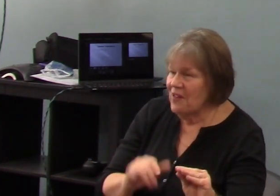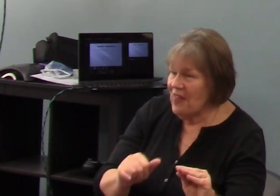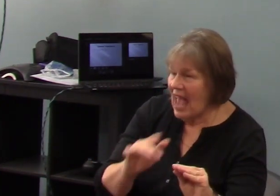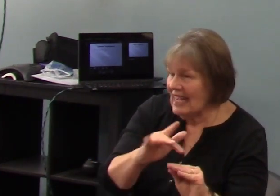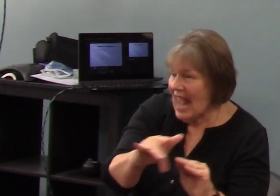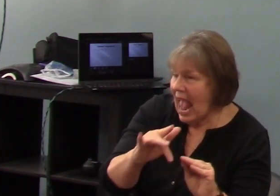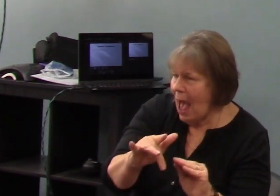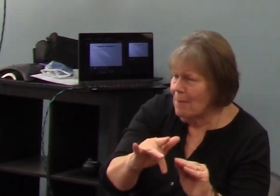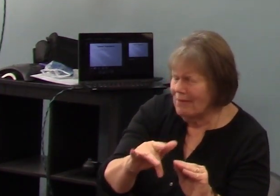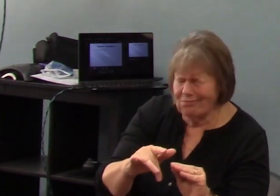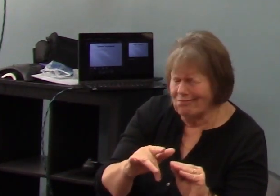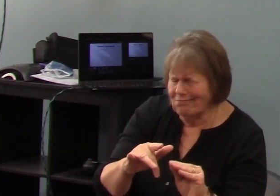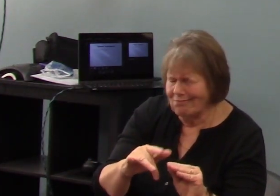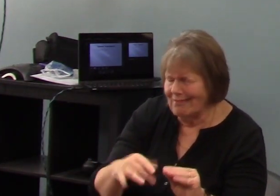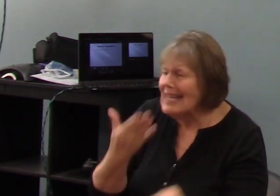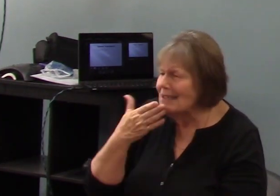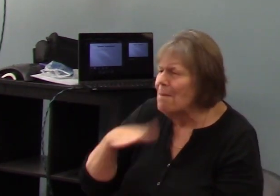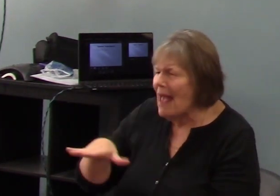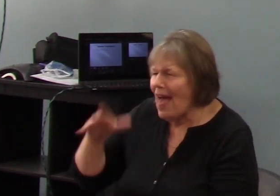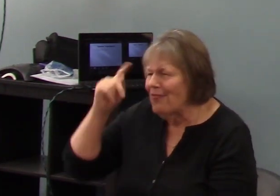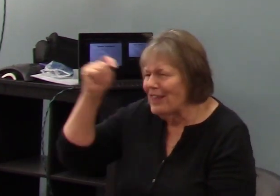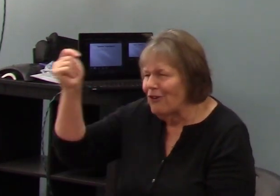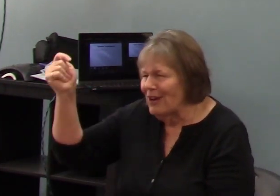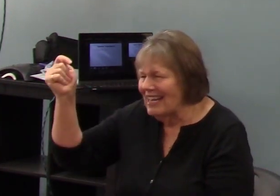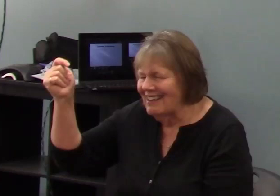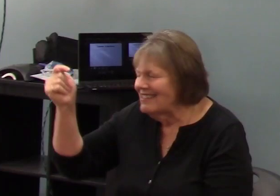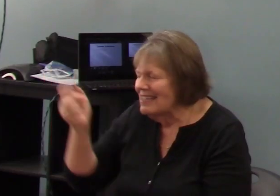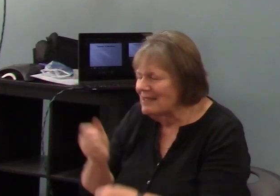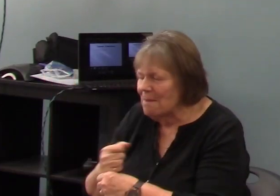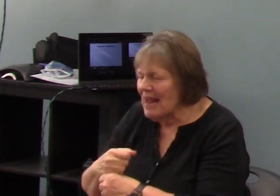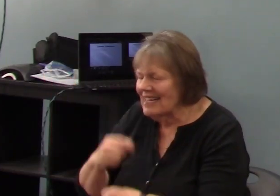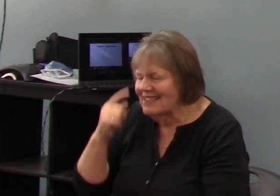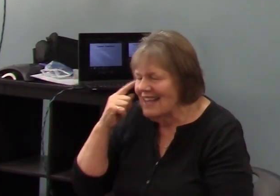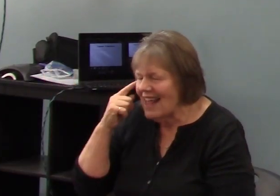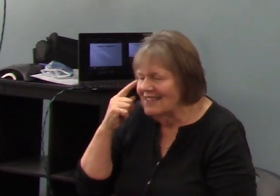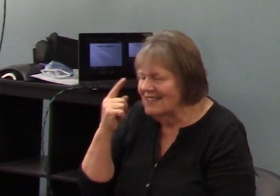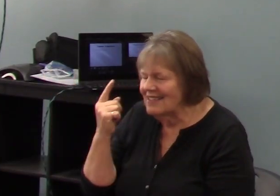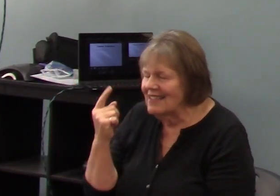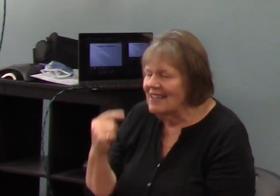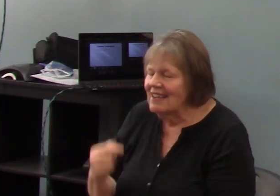Yeah, that's a bad theory. That doesn't make any sense. We see no evidence of that anywhere.